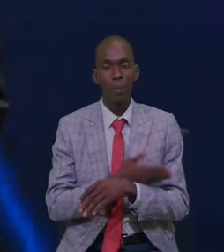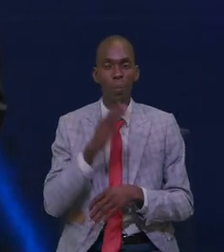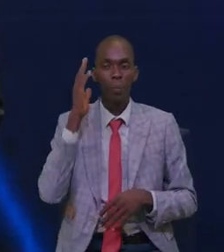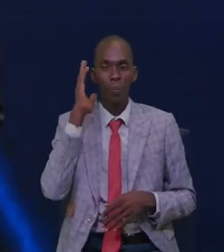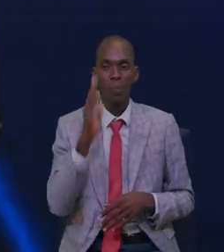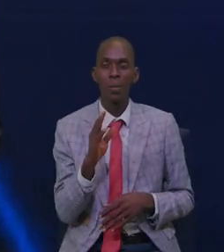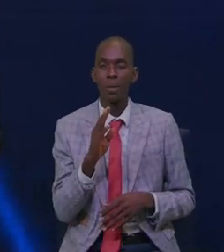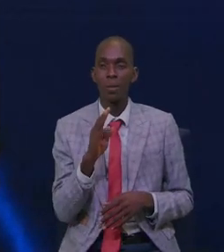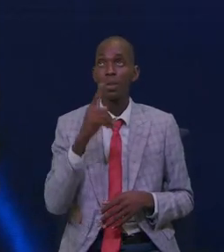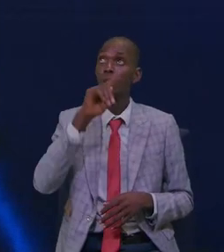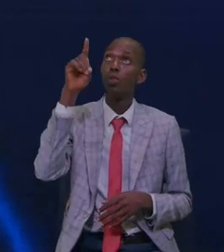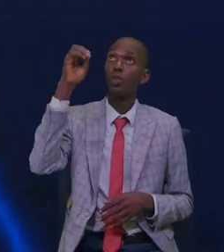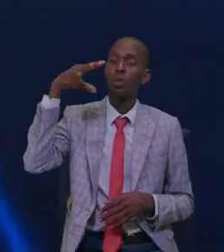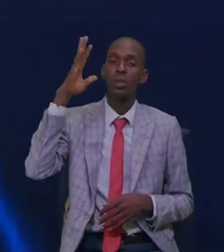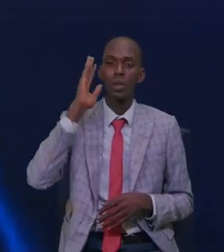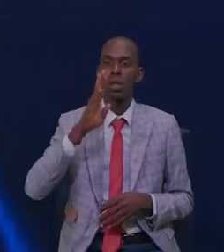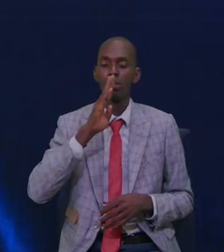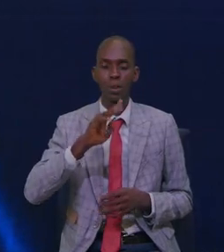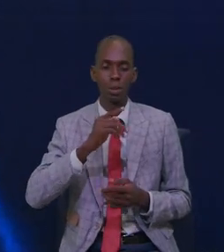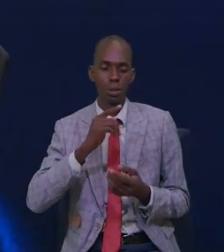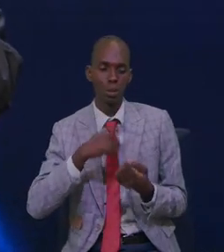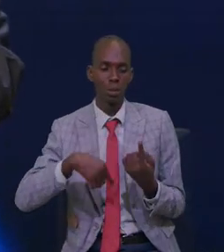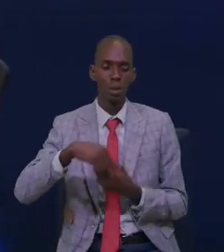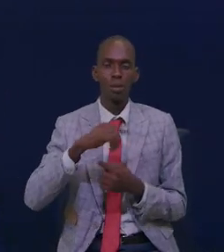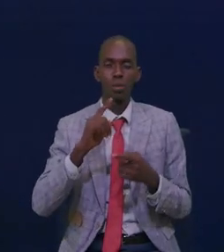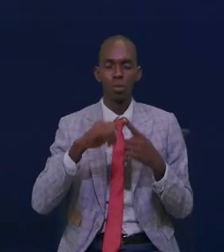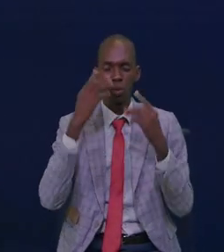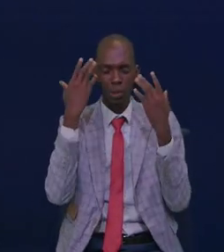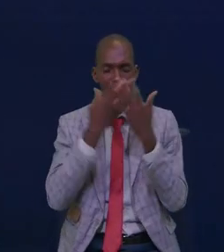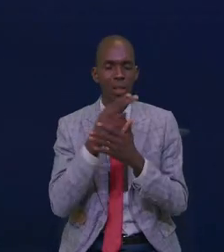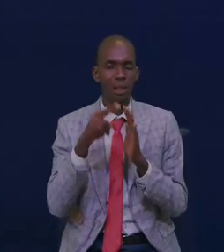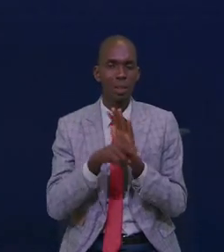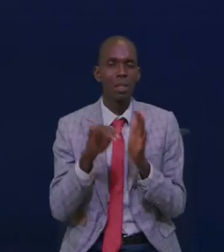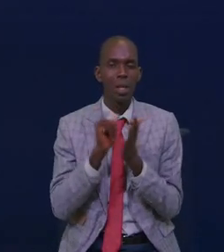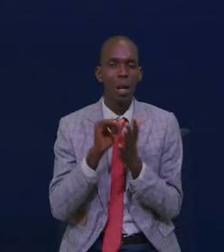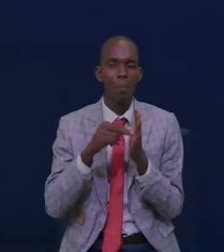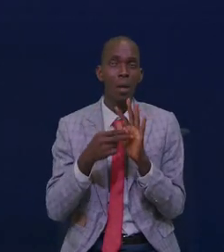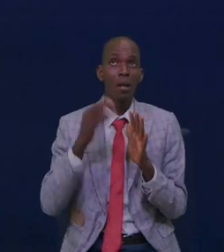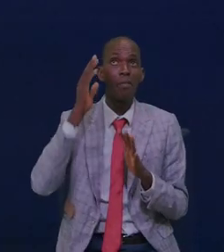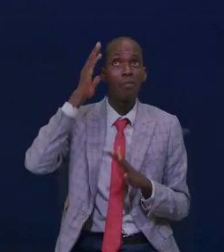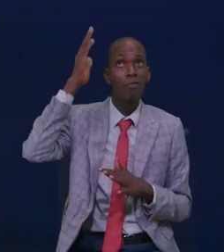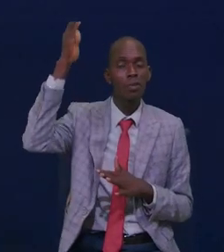to darkness. You know that is still future. That's still future. The sun shall be turned to darkness, and the